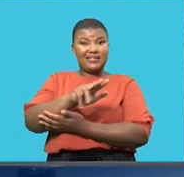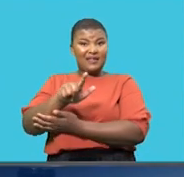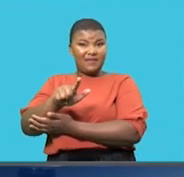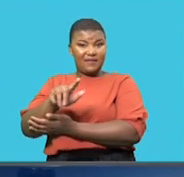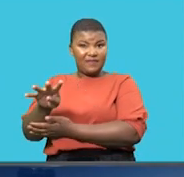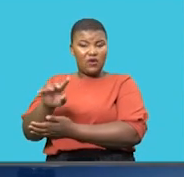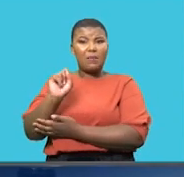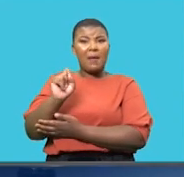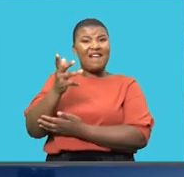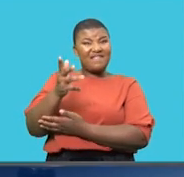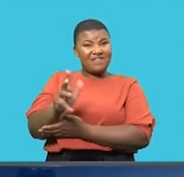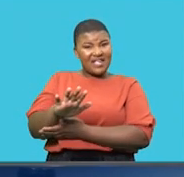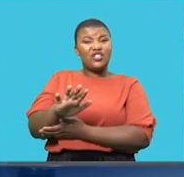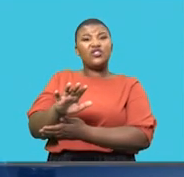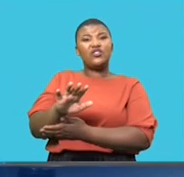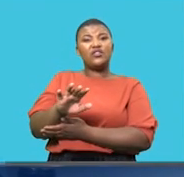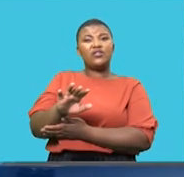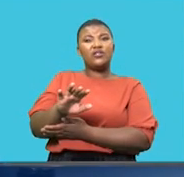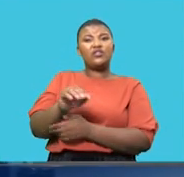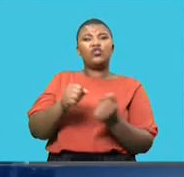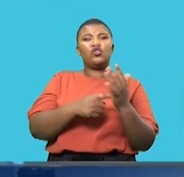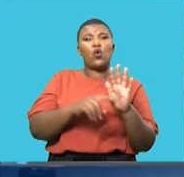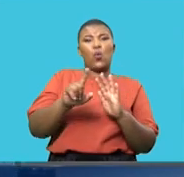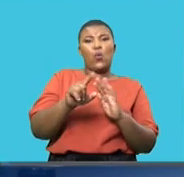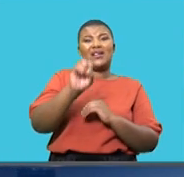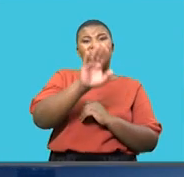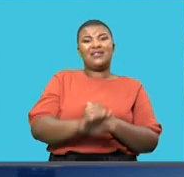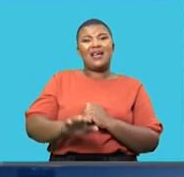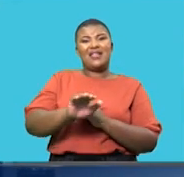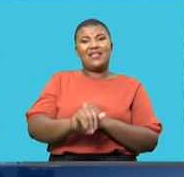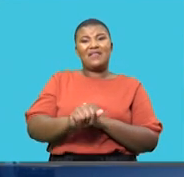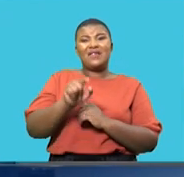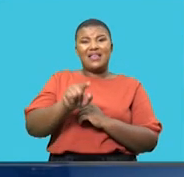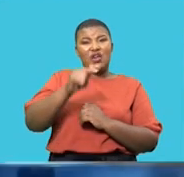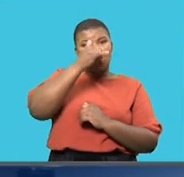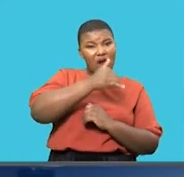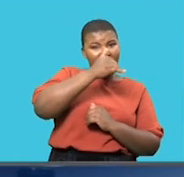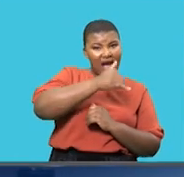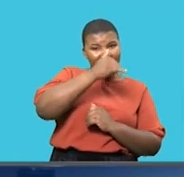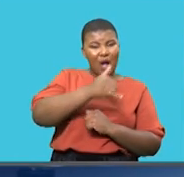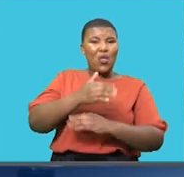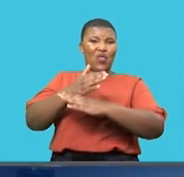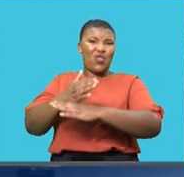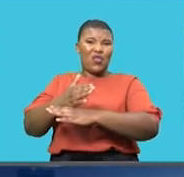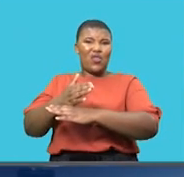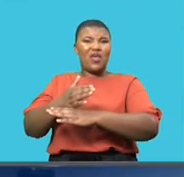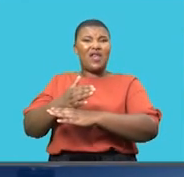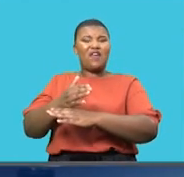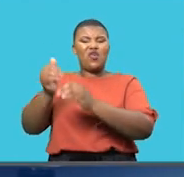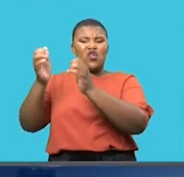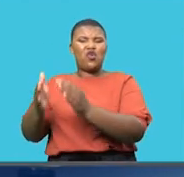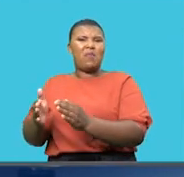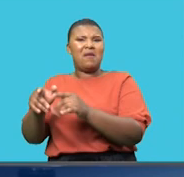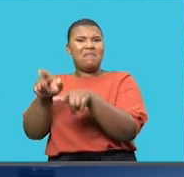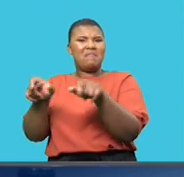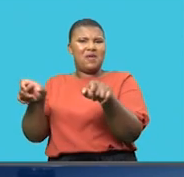1974 articulated that the Republic of South Africa is crime against humanity, which then